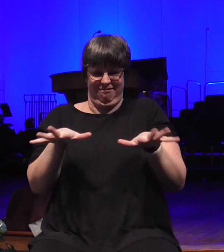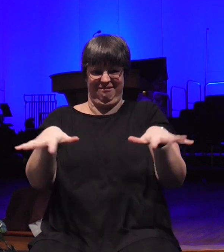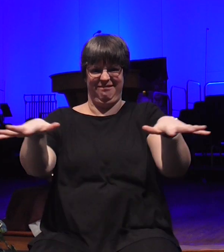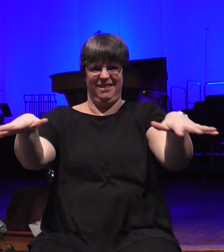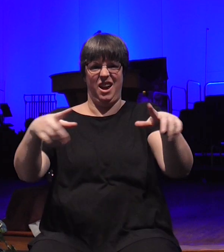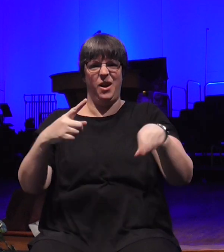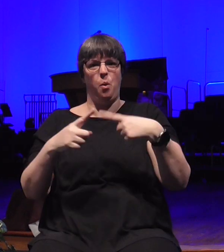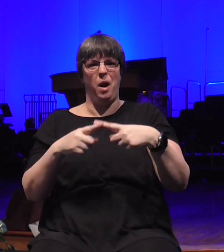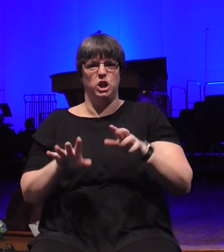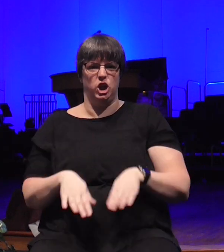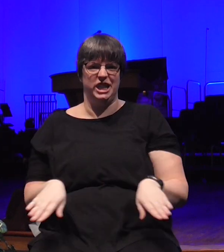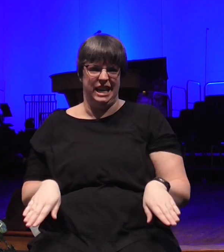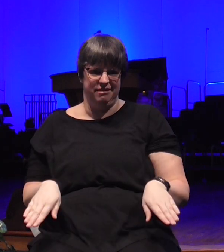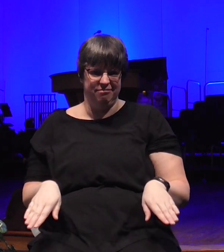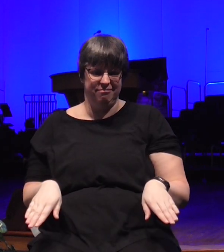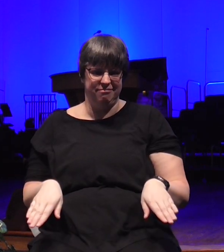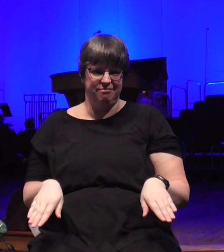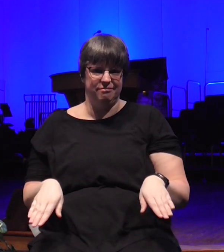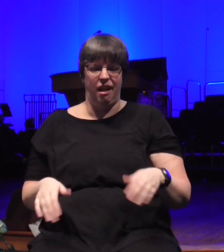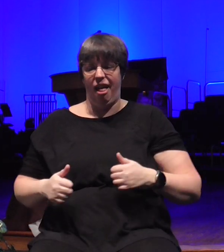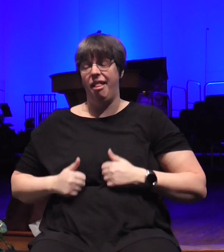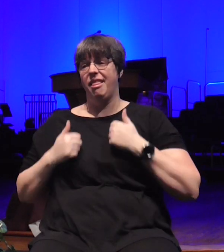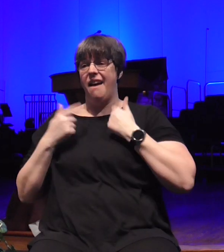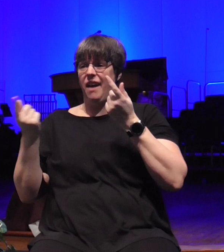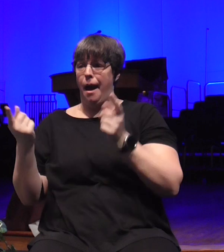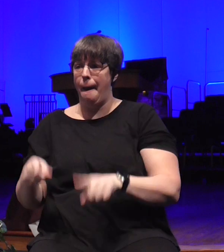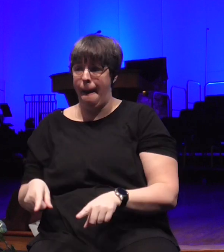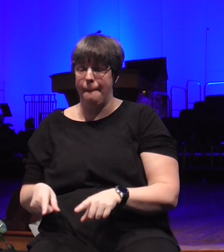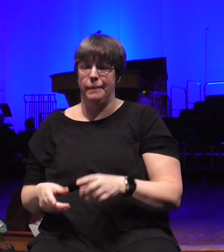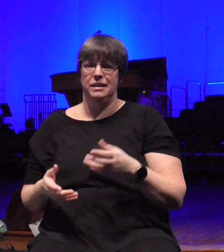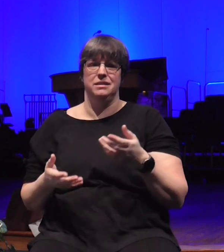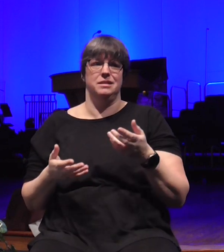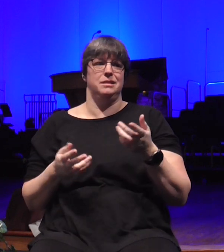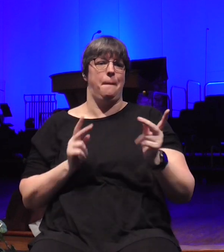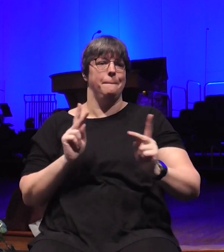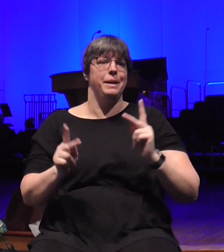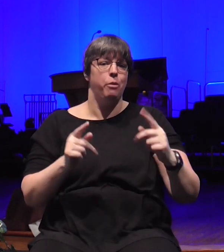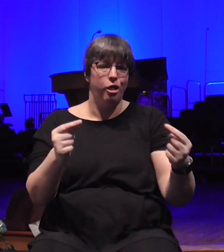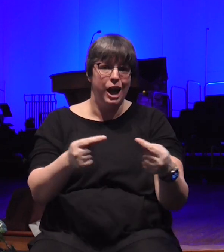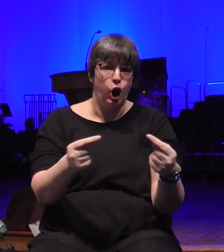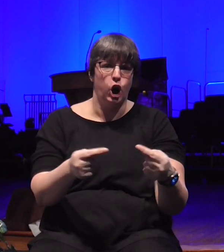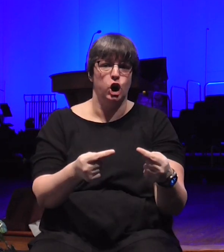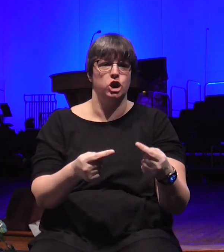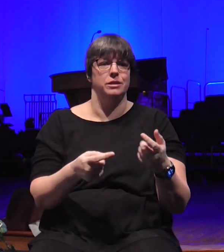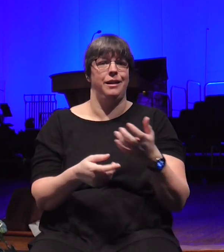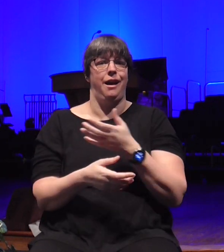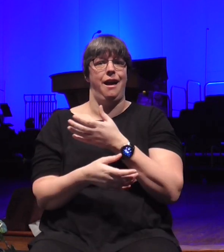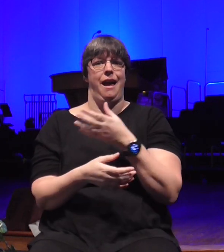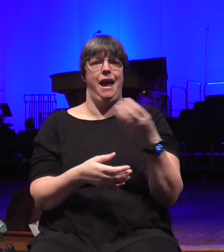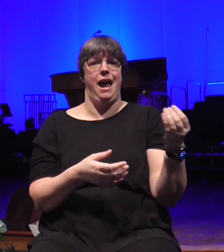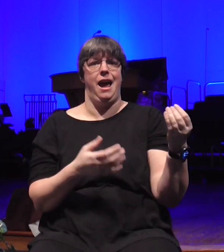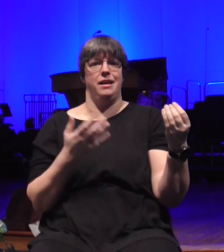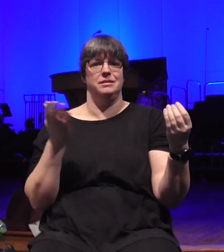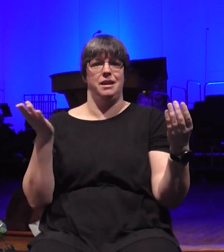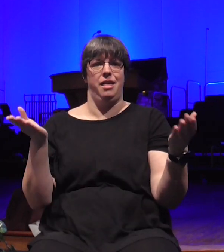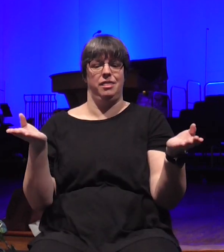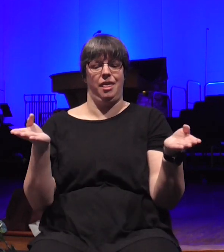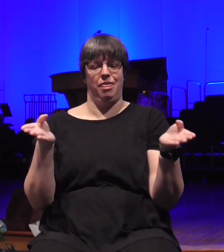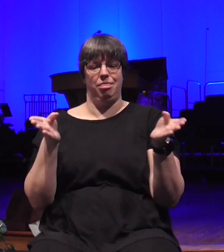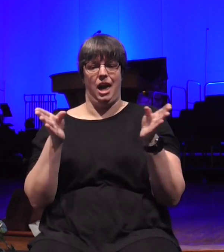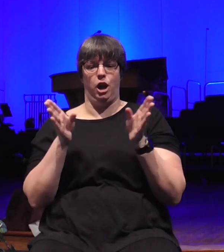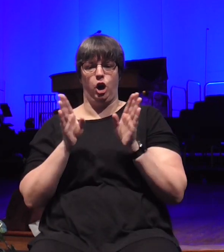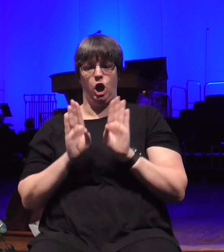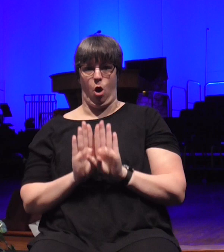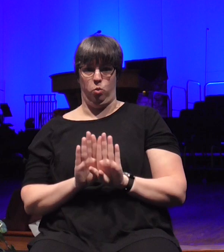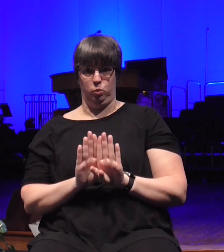happens. Things happen. People get hurt and unwittingly close the most